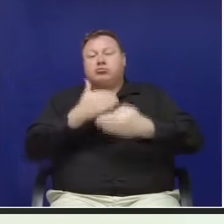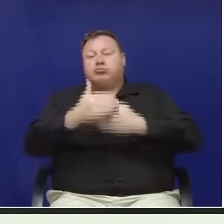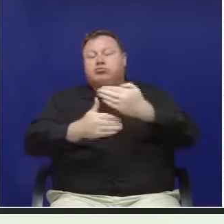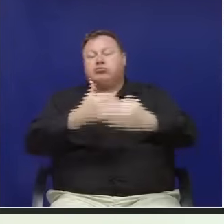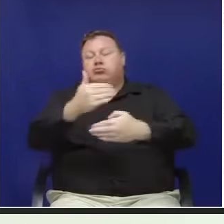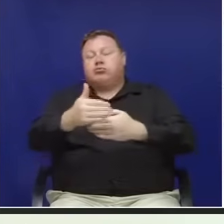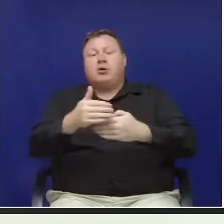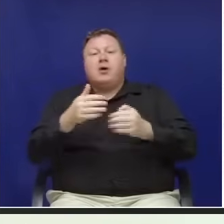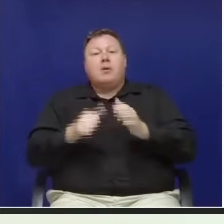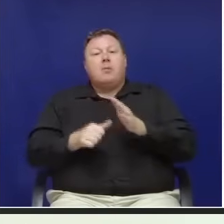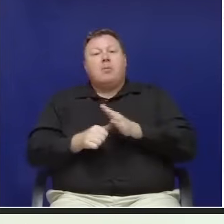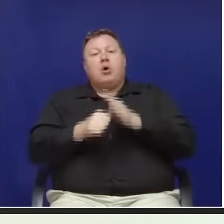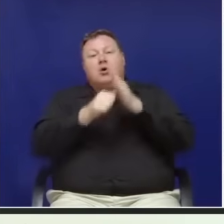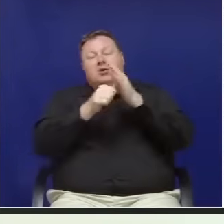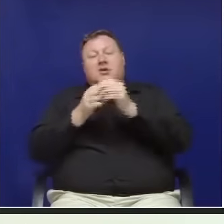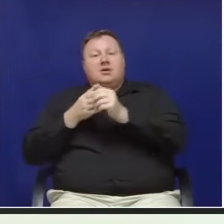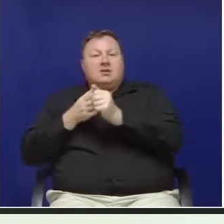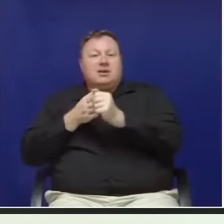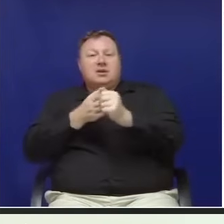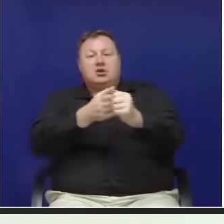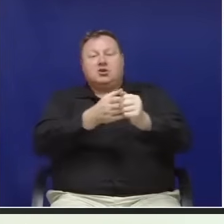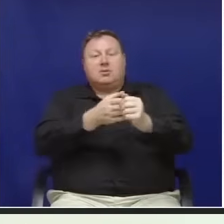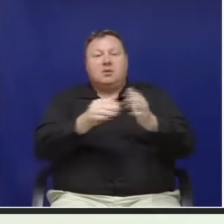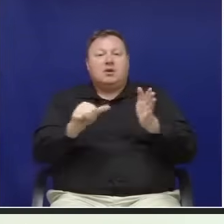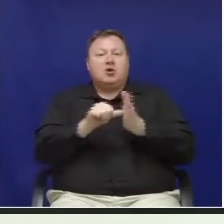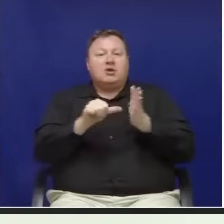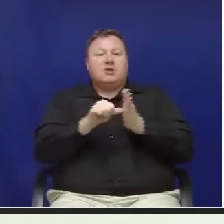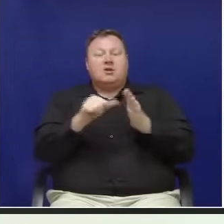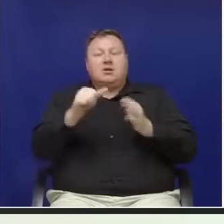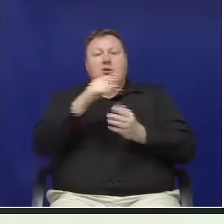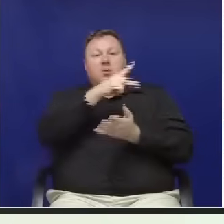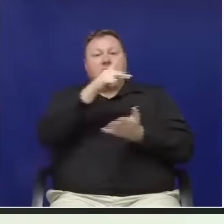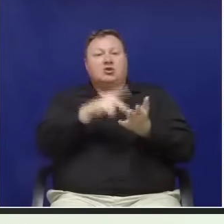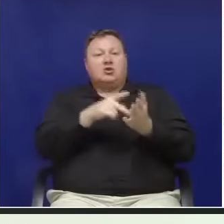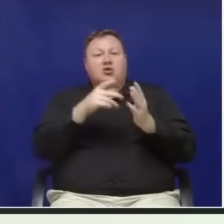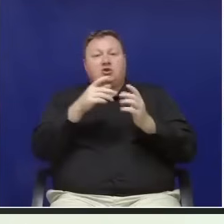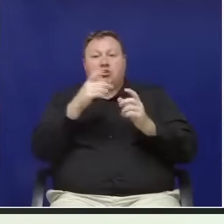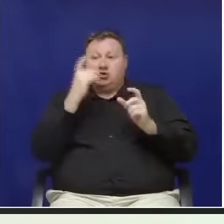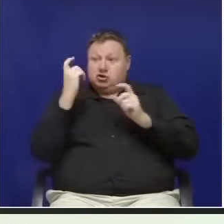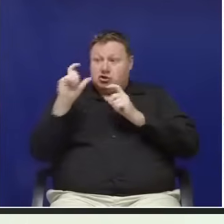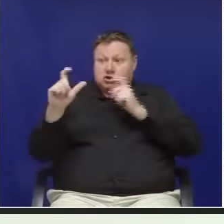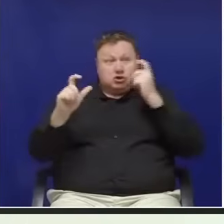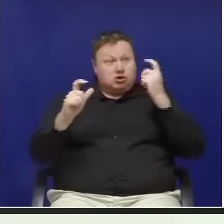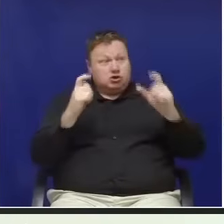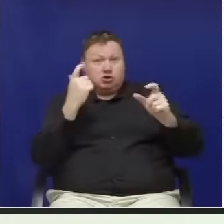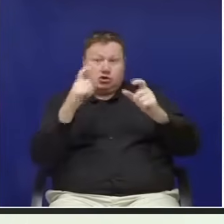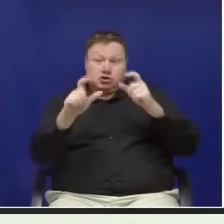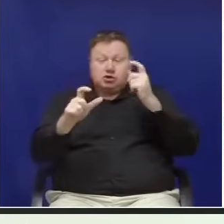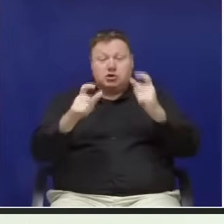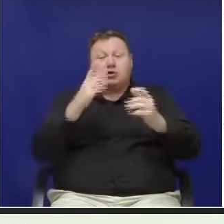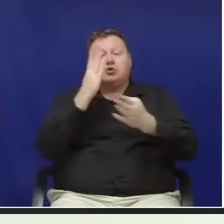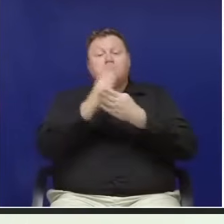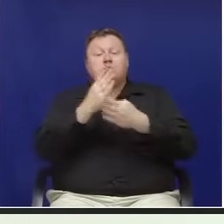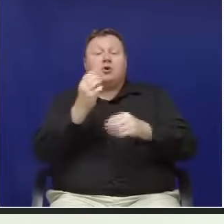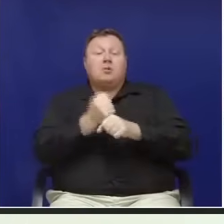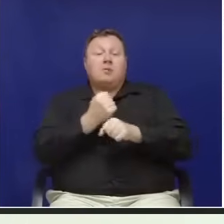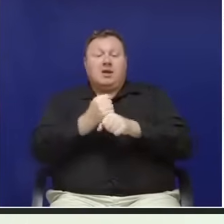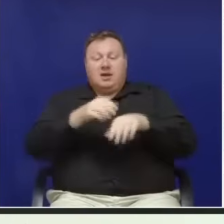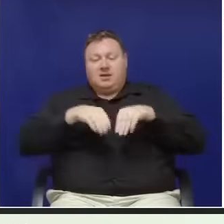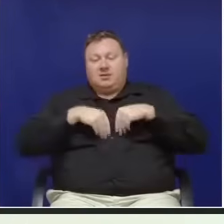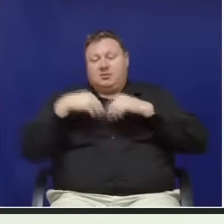prioritizes leadership in critical positions and is intended to reinforce accountability,